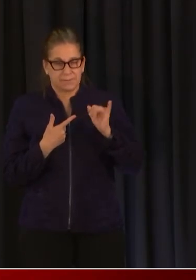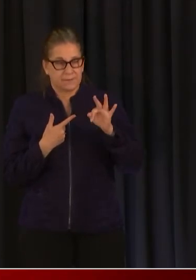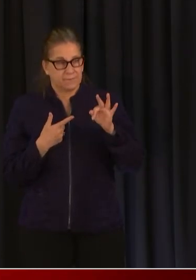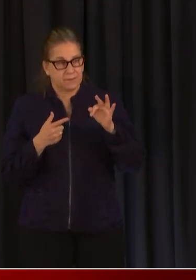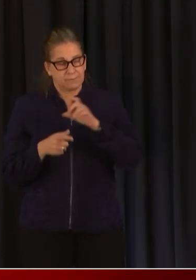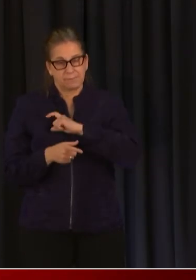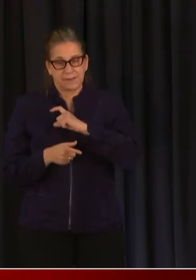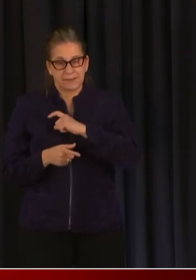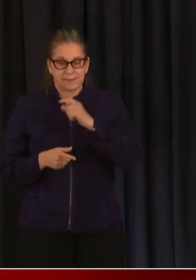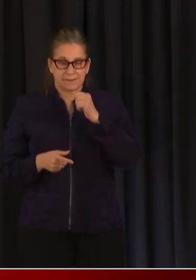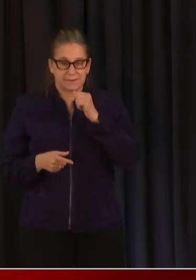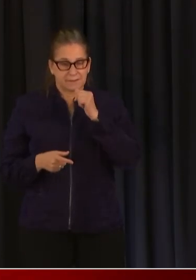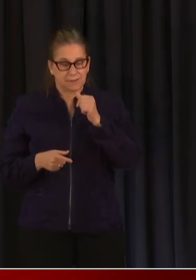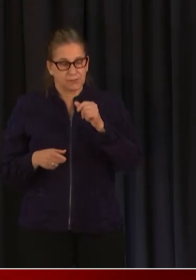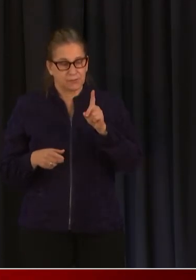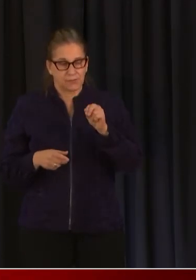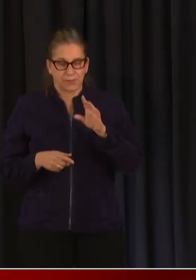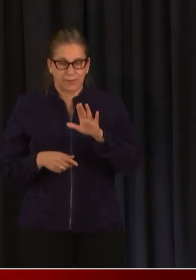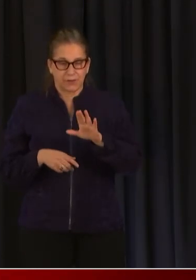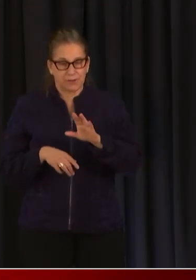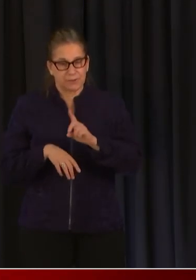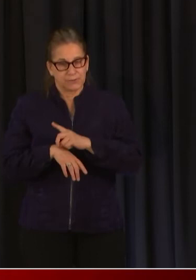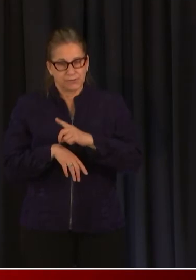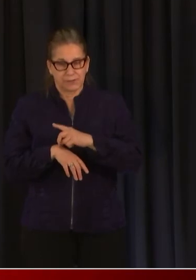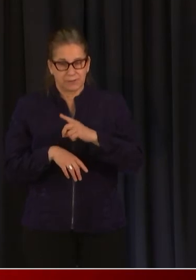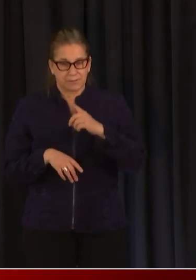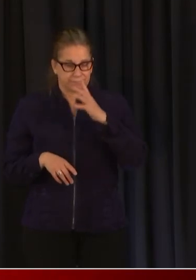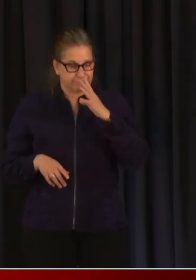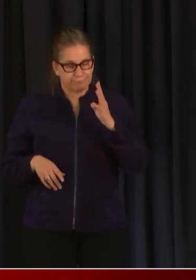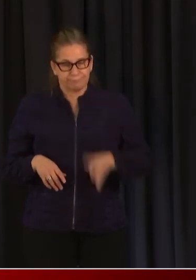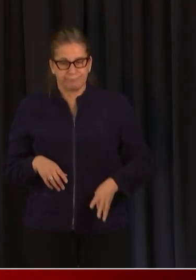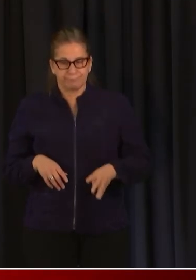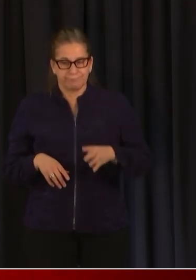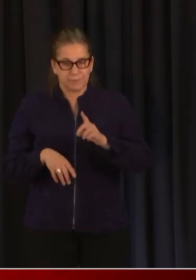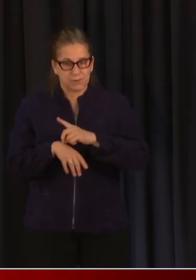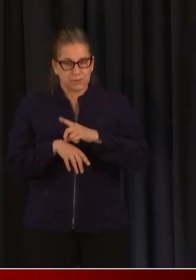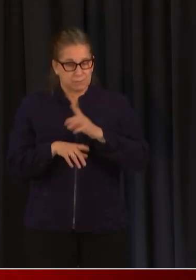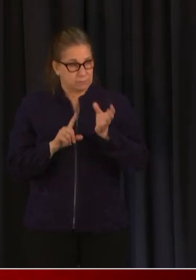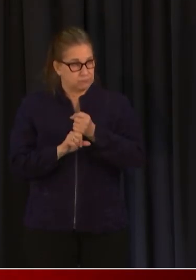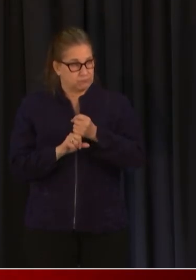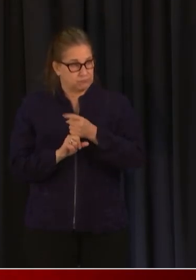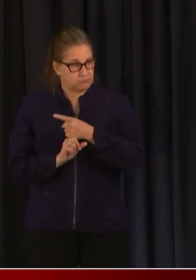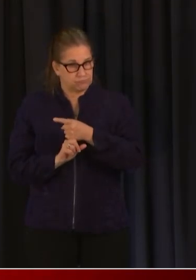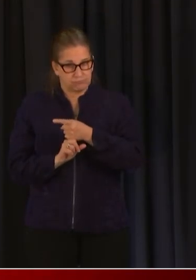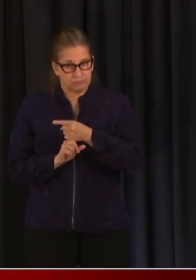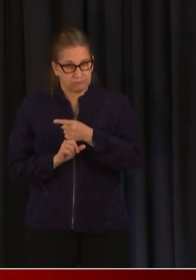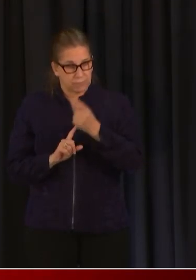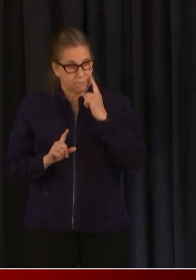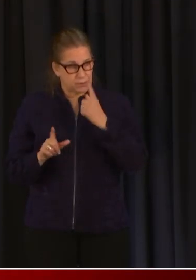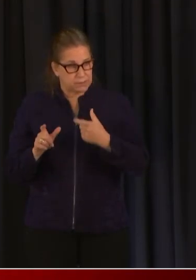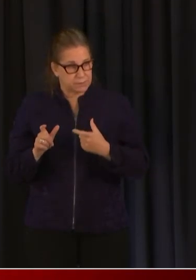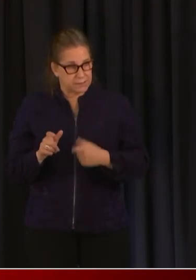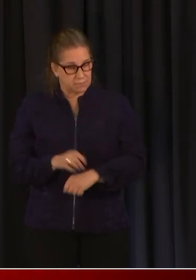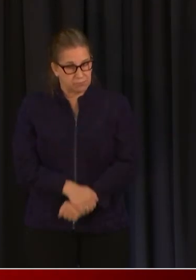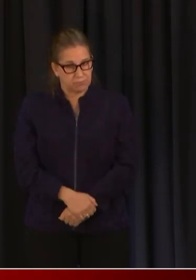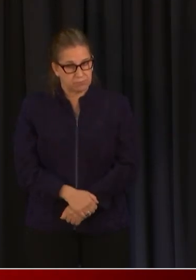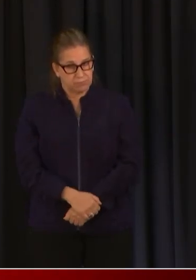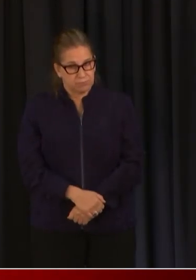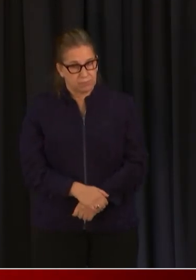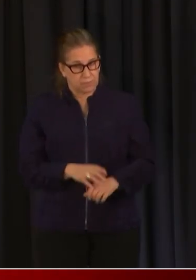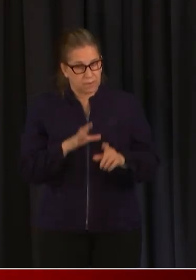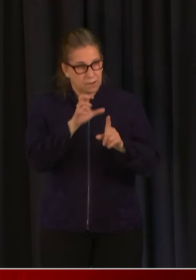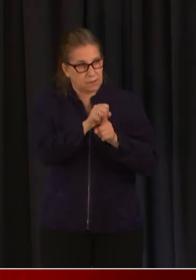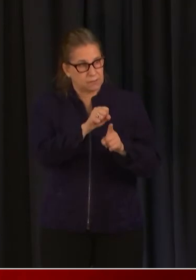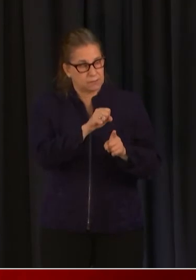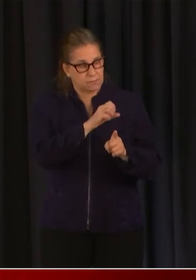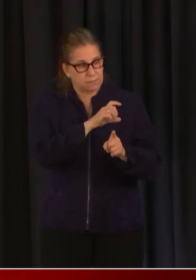that just like a citizen behind the wheel caught doing what they were doing, that they're charged immediately, that should happen in this case with the officers